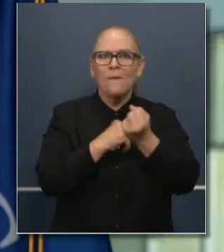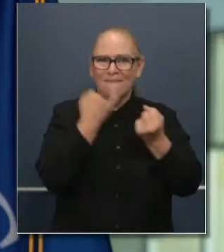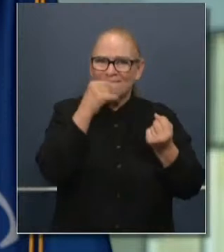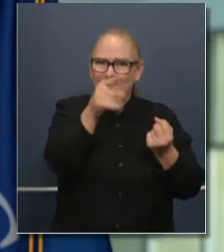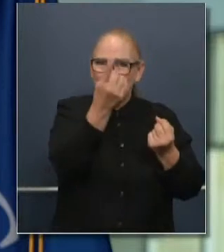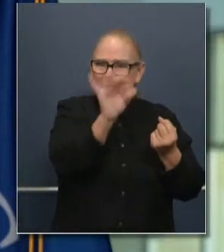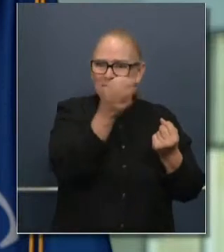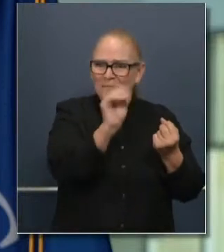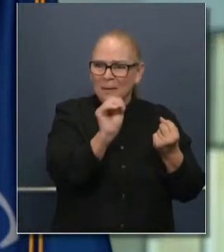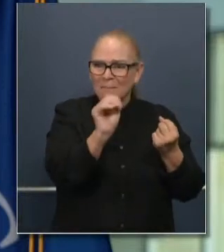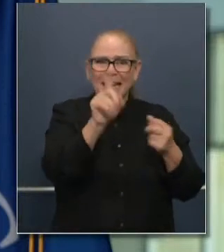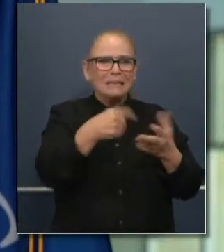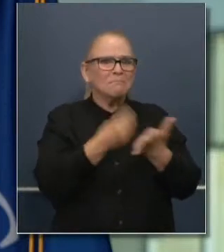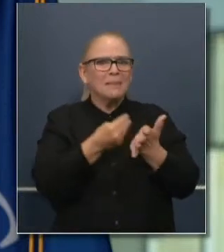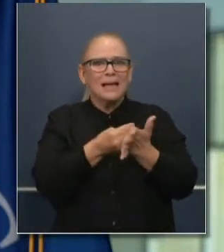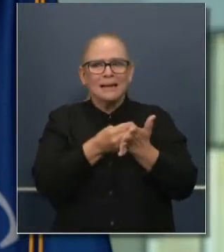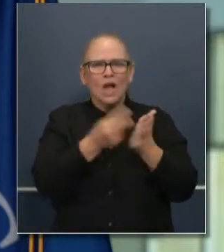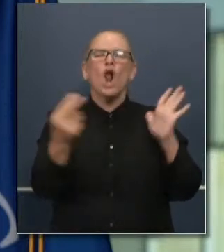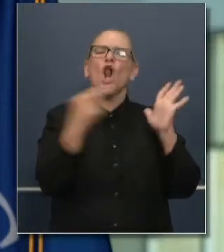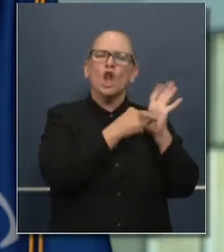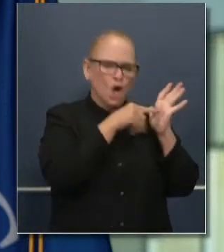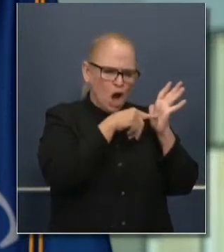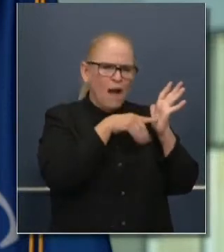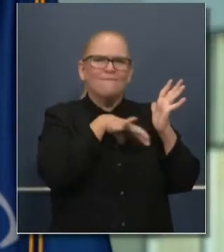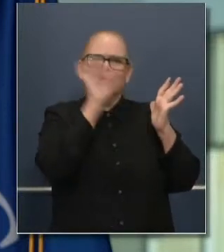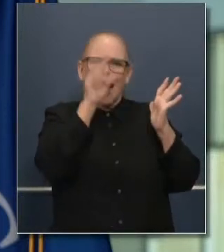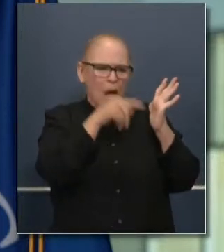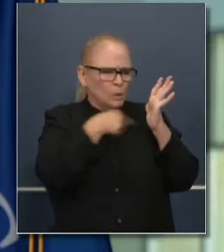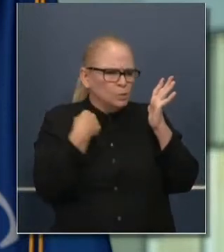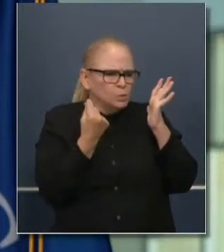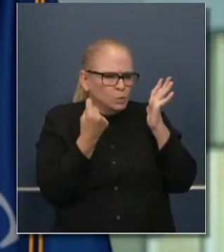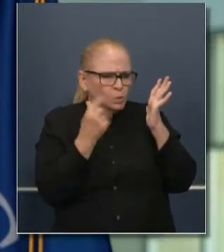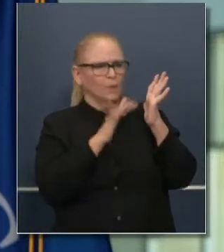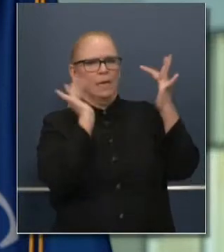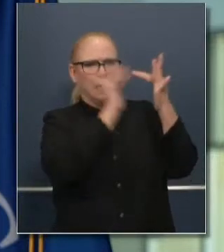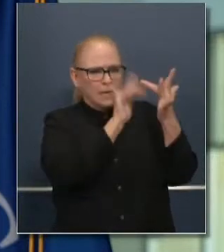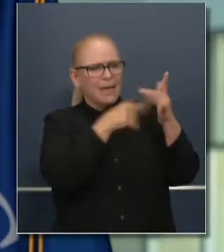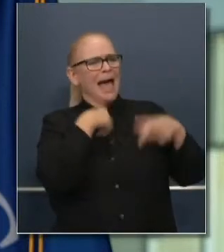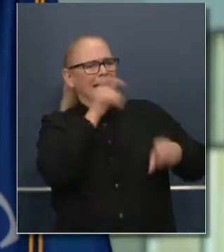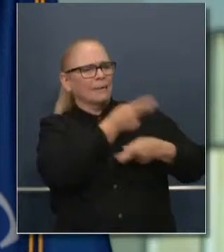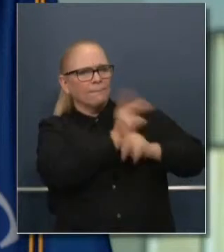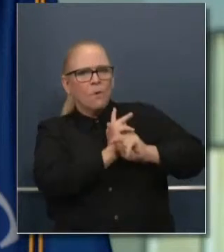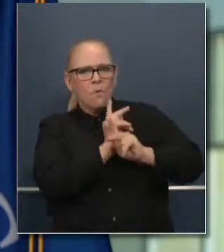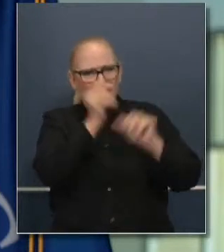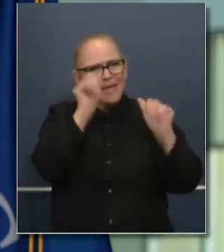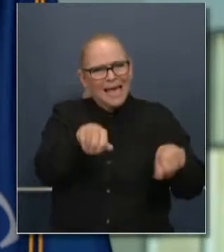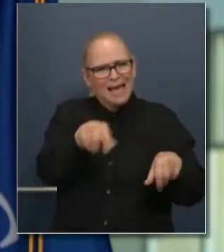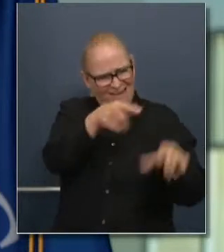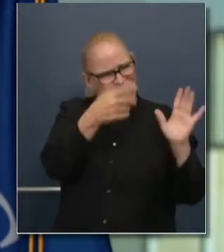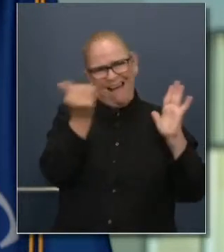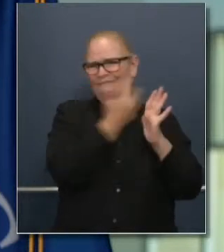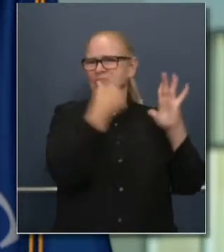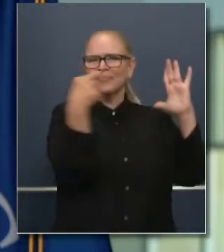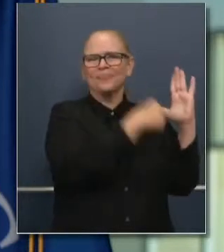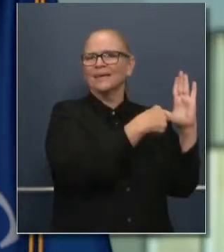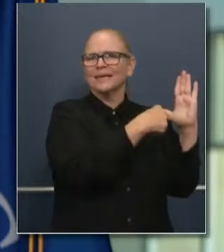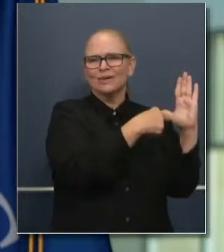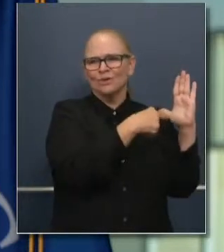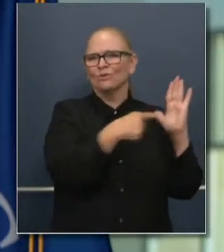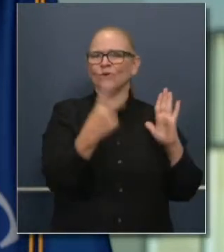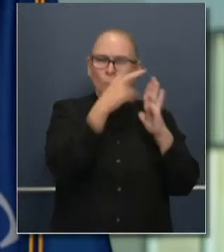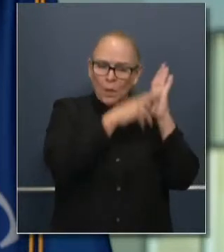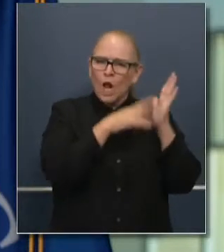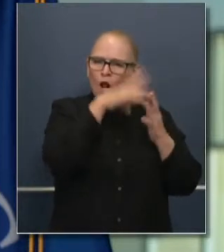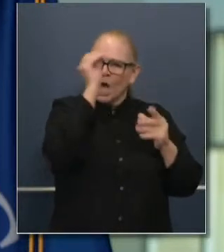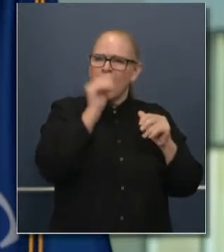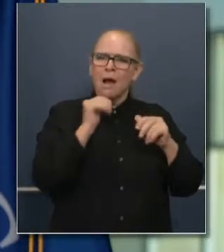just been exampled, please go to that site, avail yourself to the resources on that site, learn about what we are making available